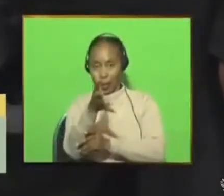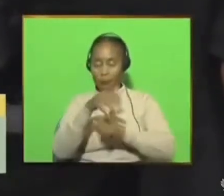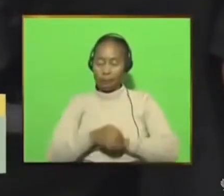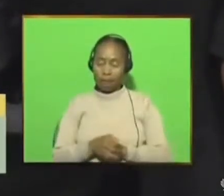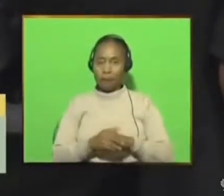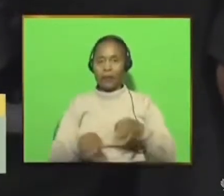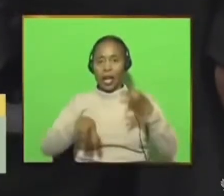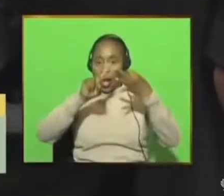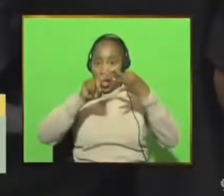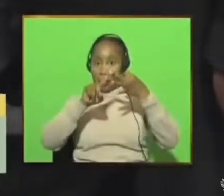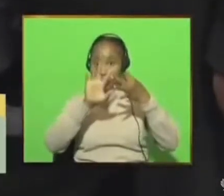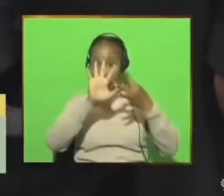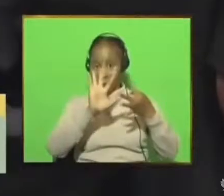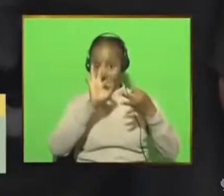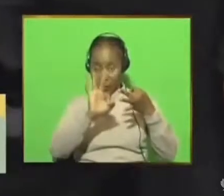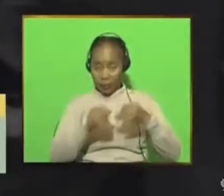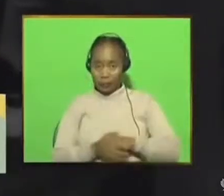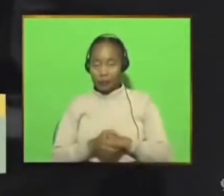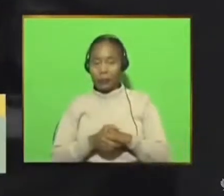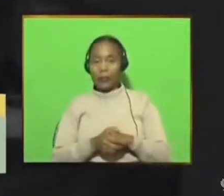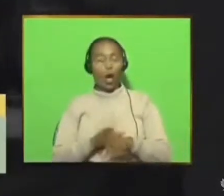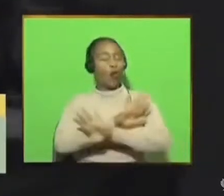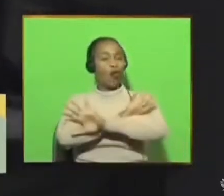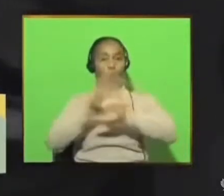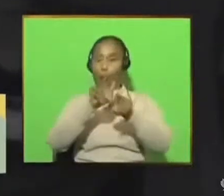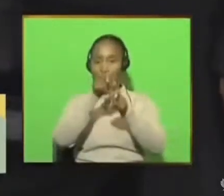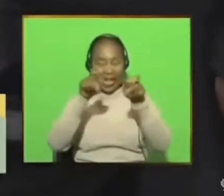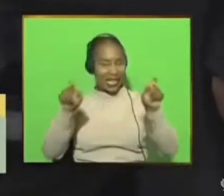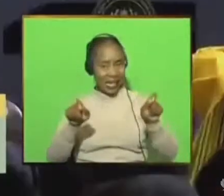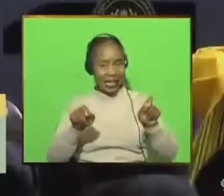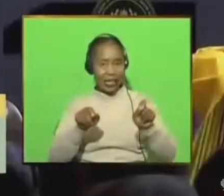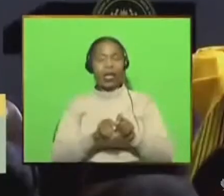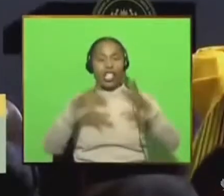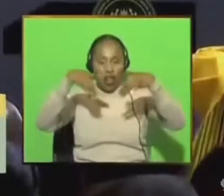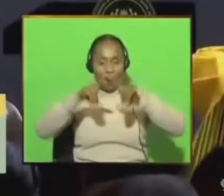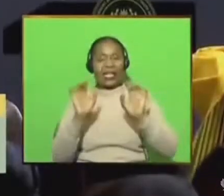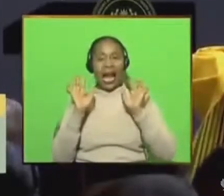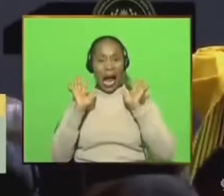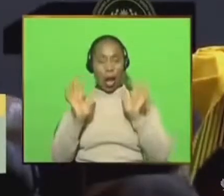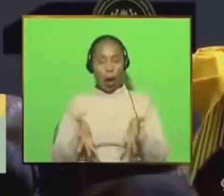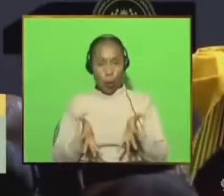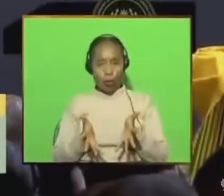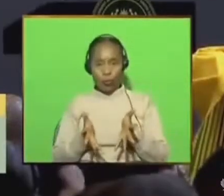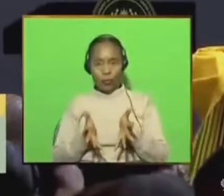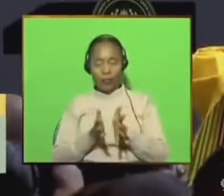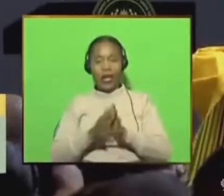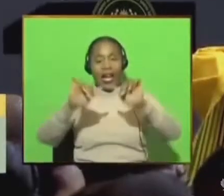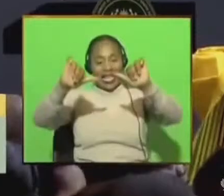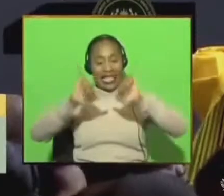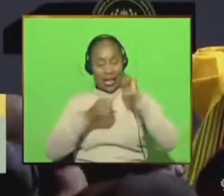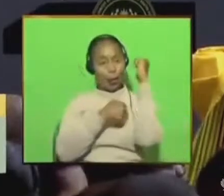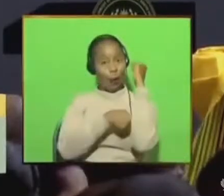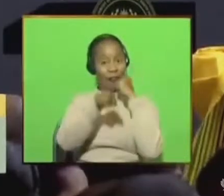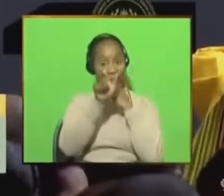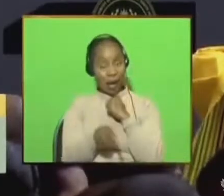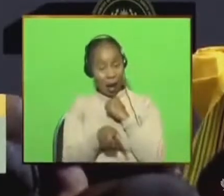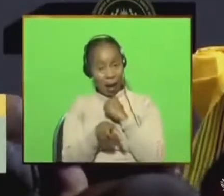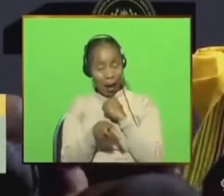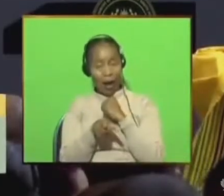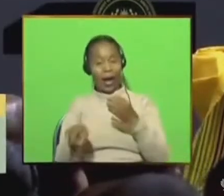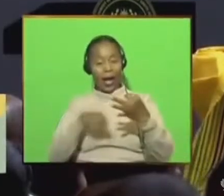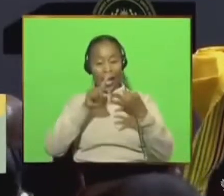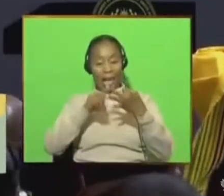3, no person other than the presiding officer, the returning officer, and